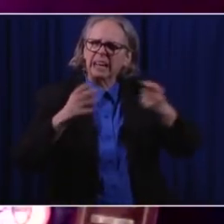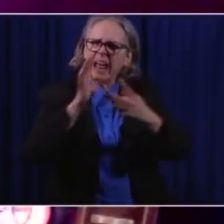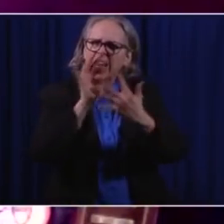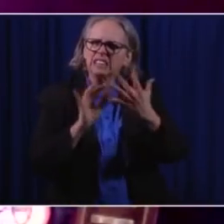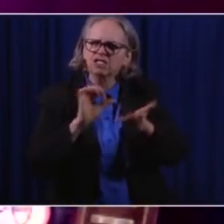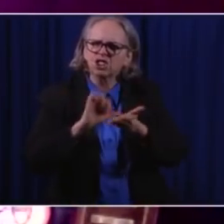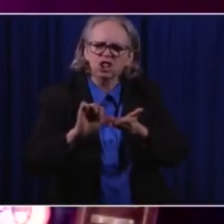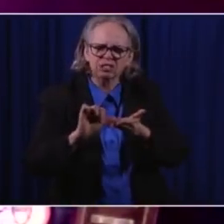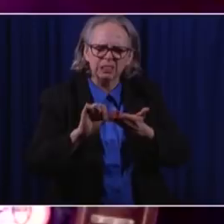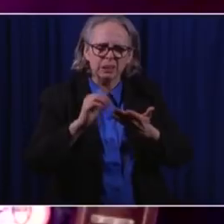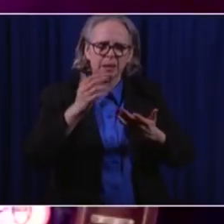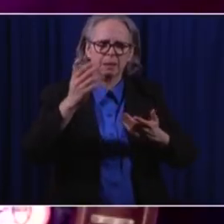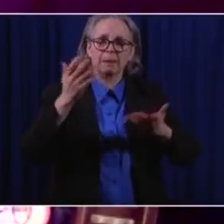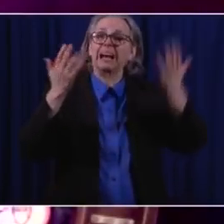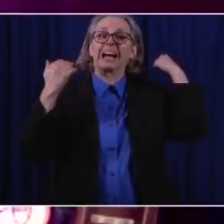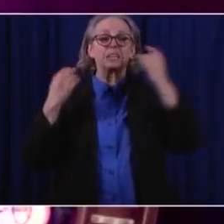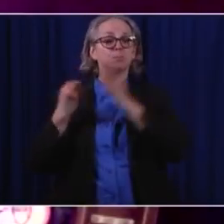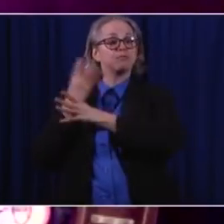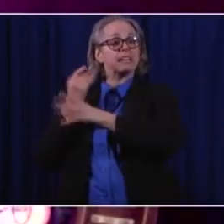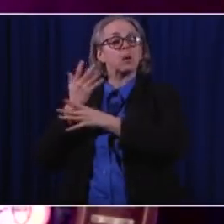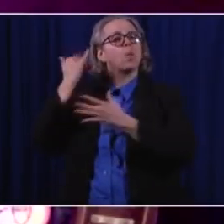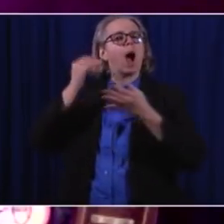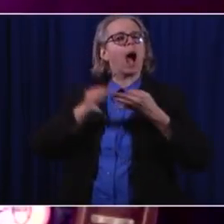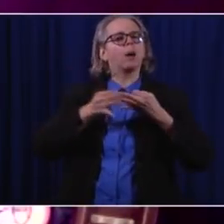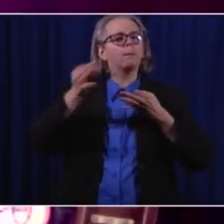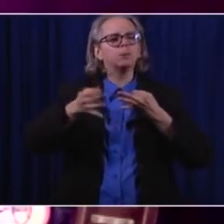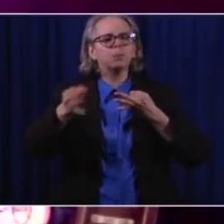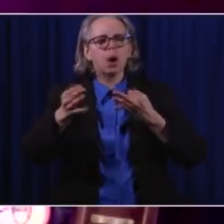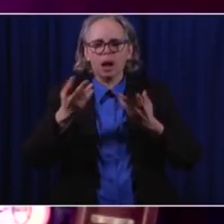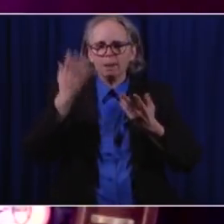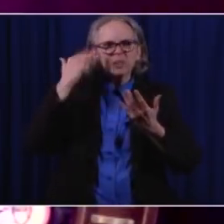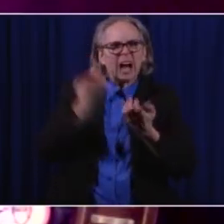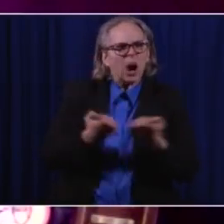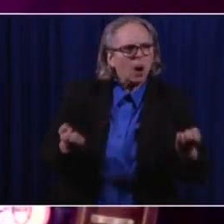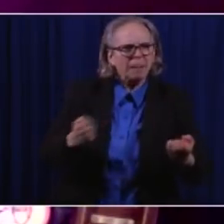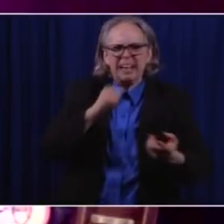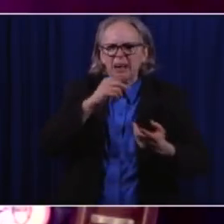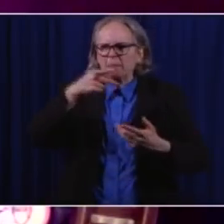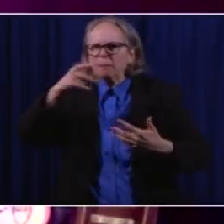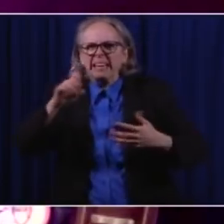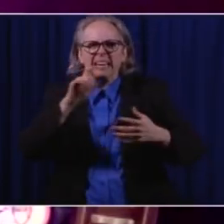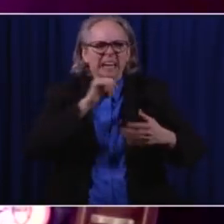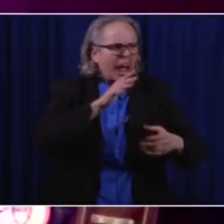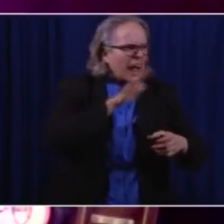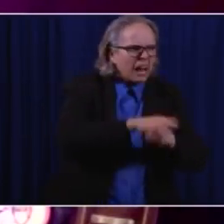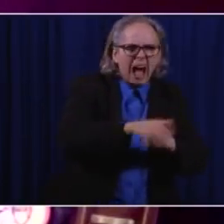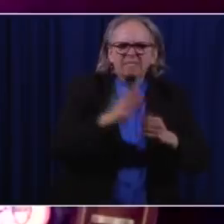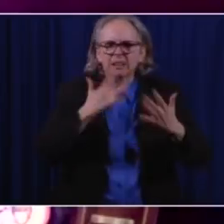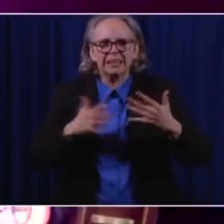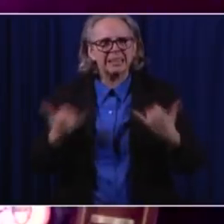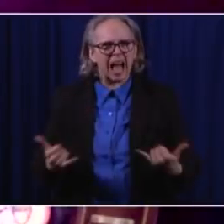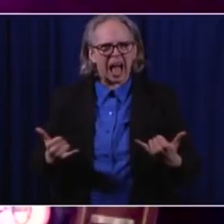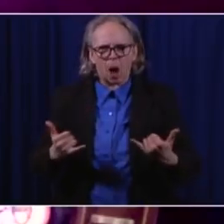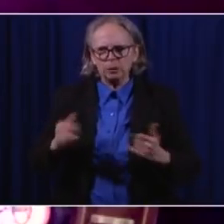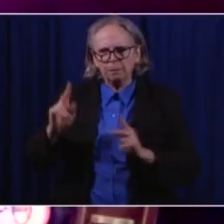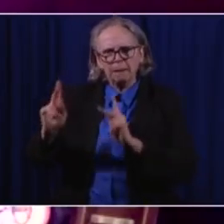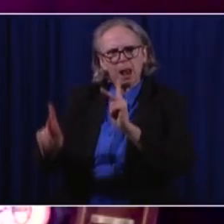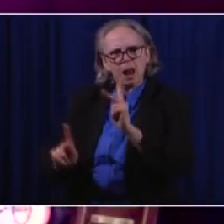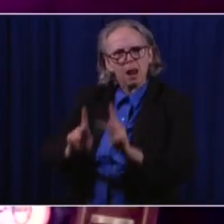is the staffing that is causing a lot of that type of problem. Okay. Anybody